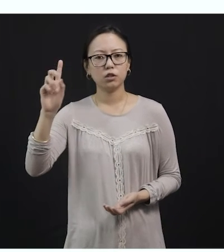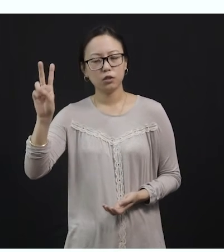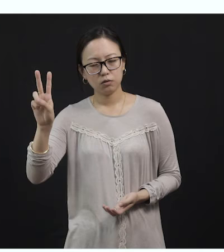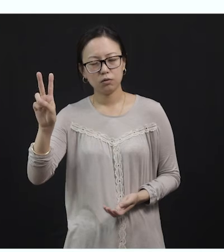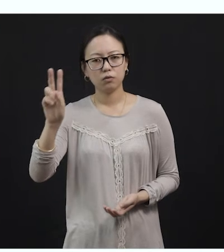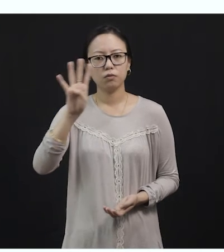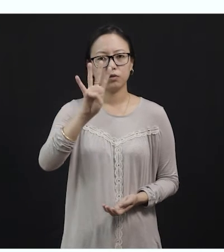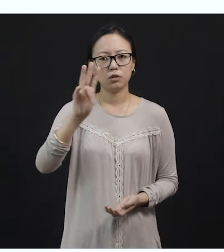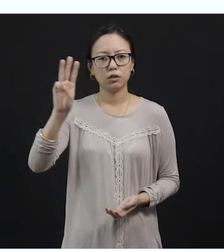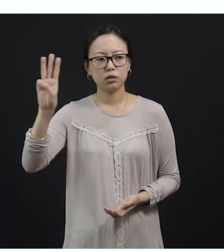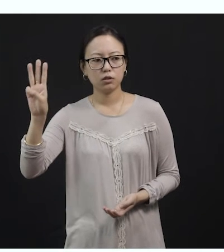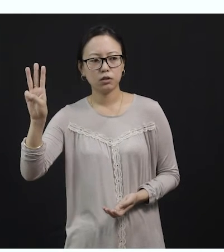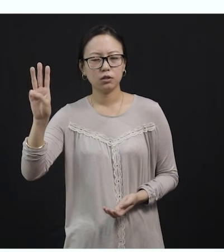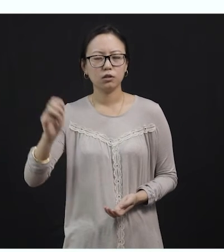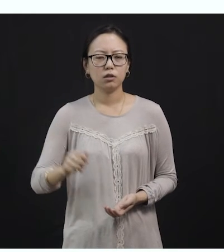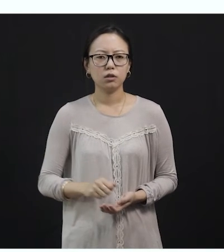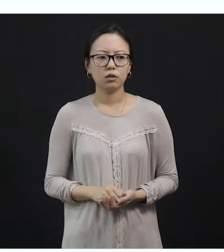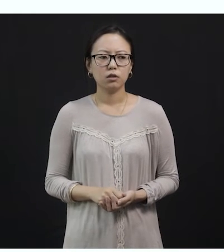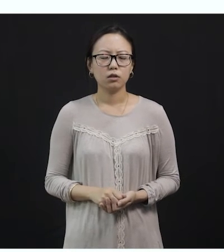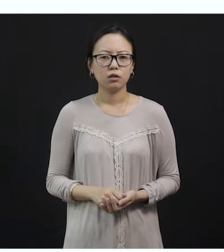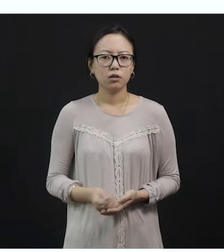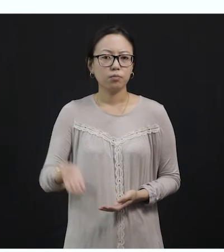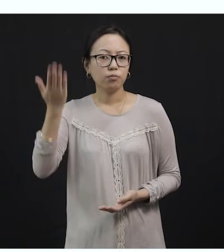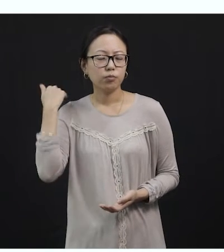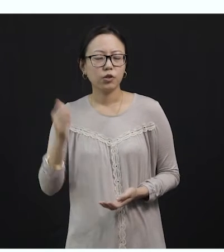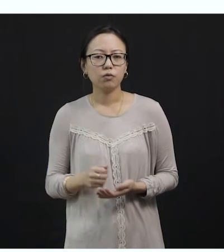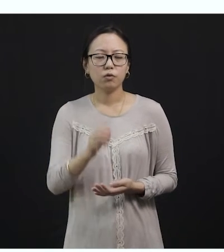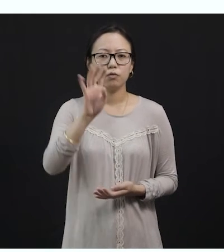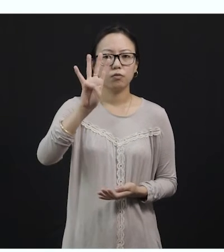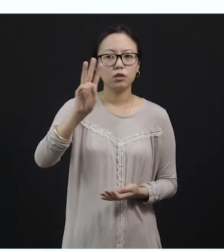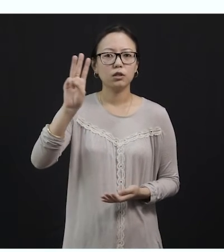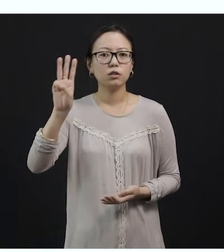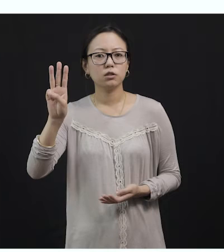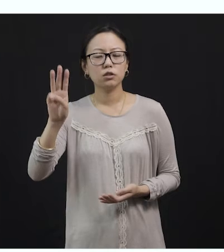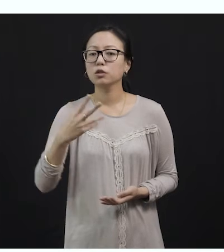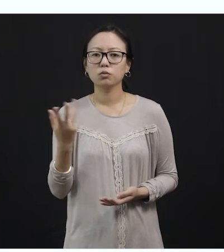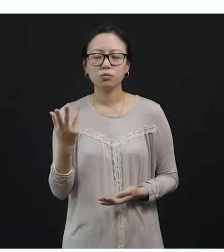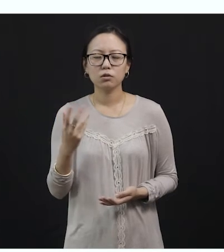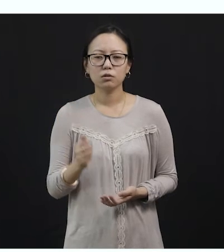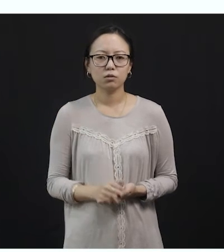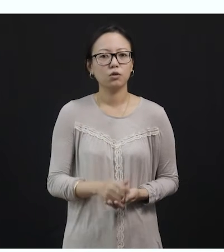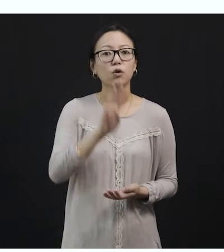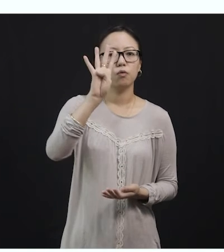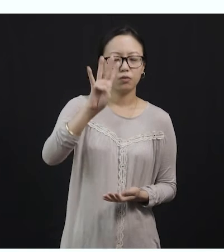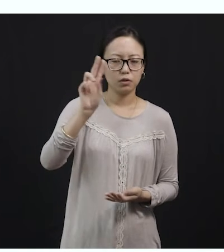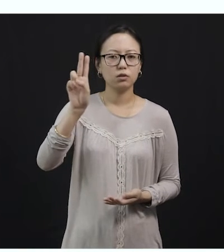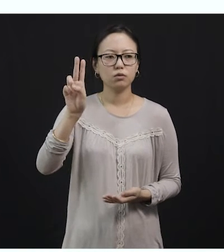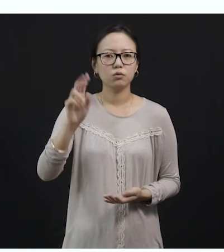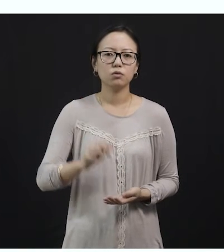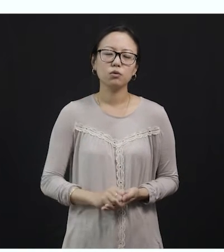and 43. Just before reaching 43, you counted 42, right?